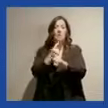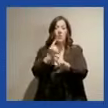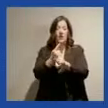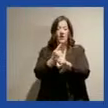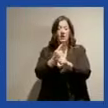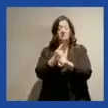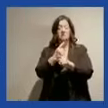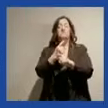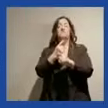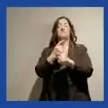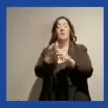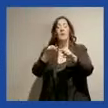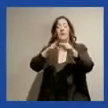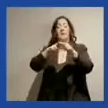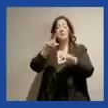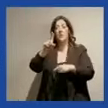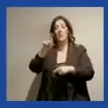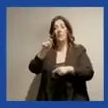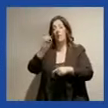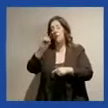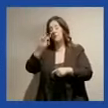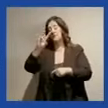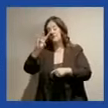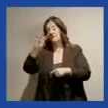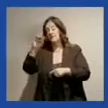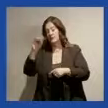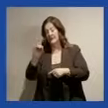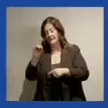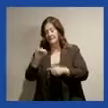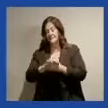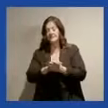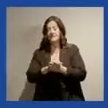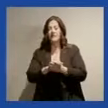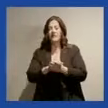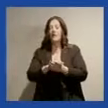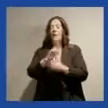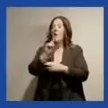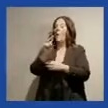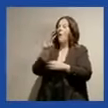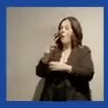went up to 1.07. Only the